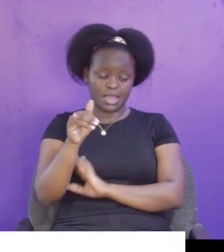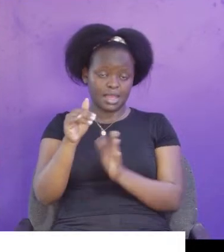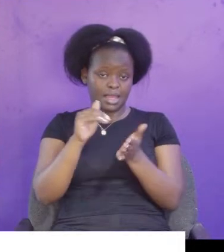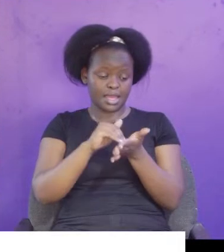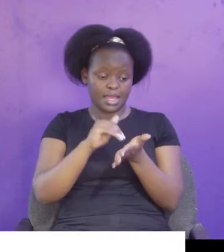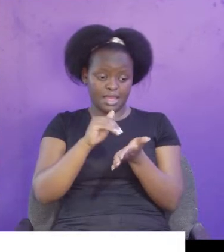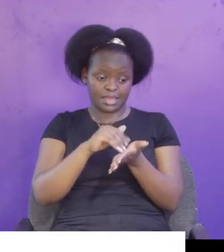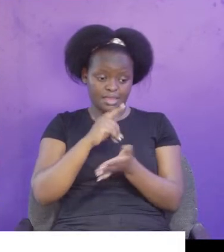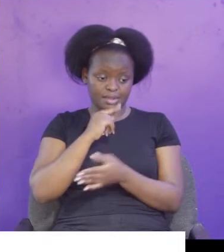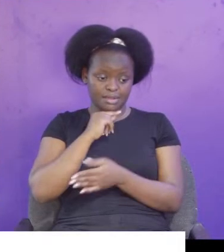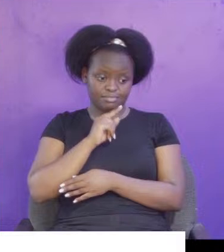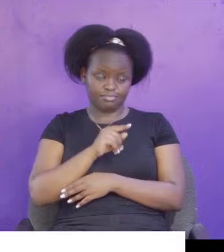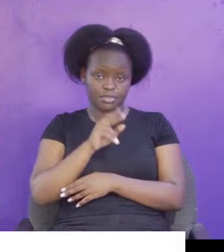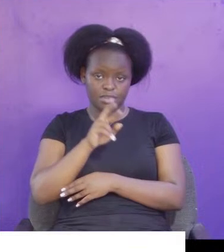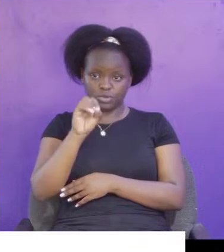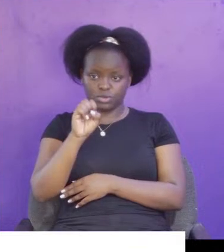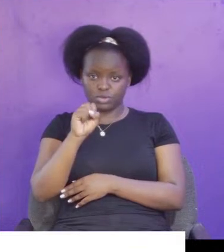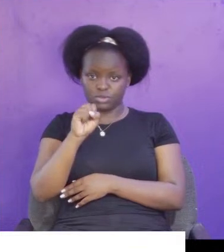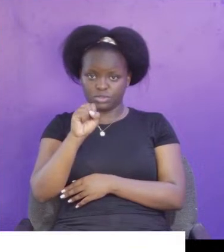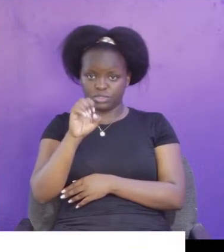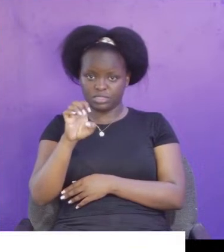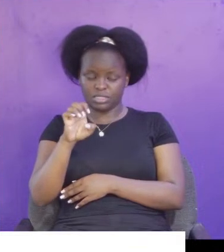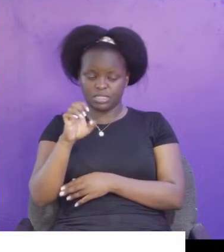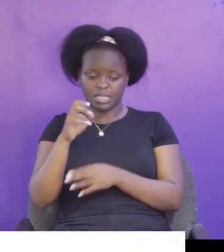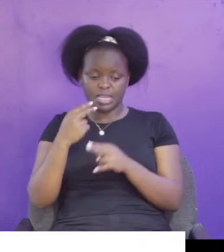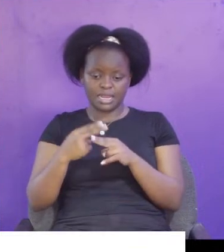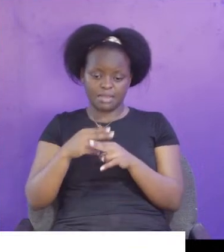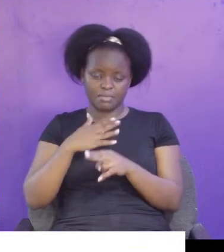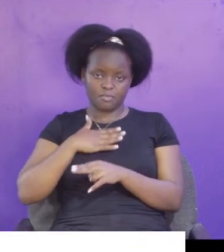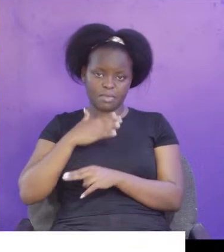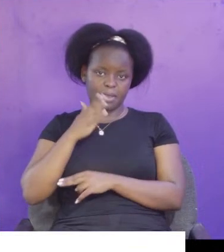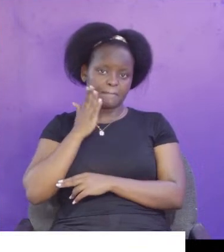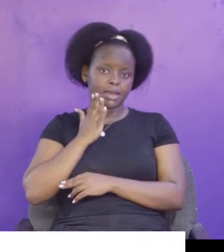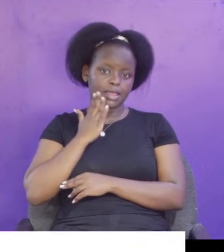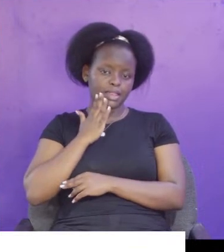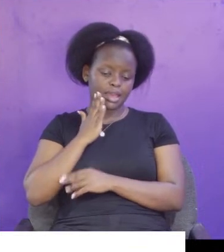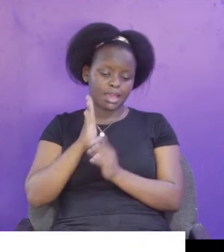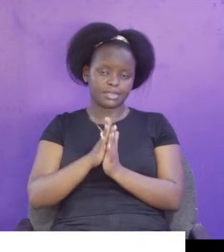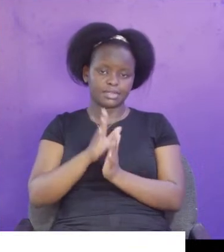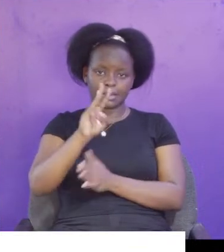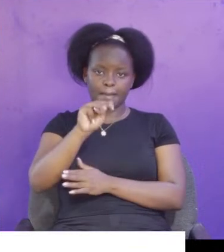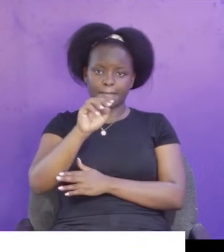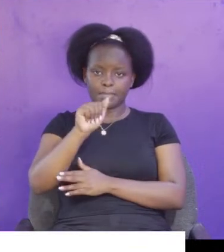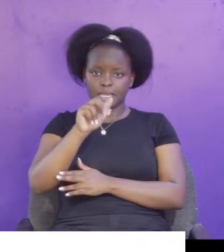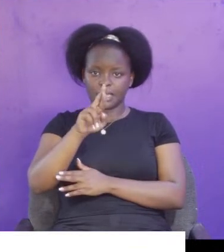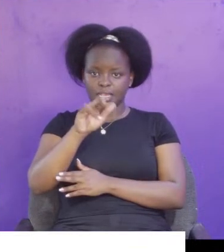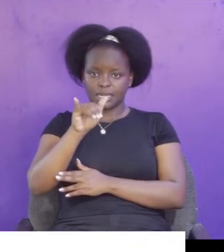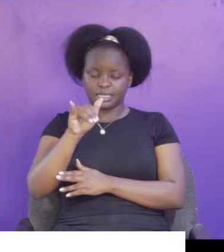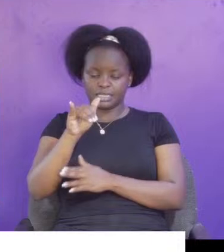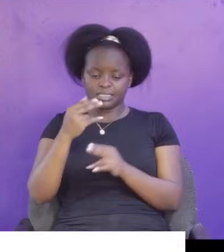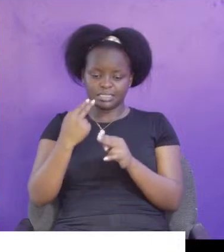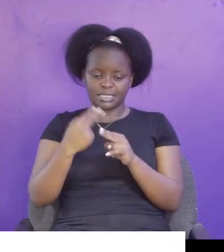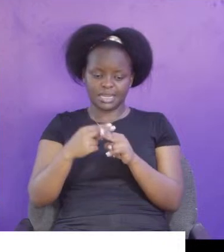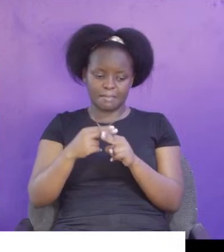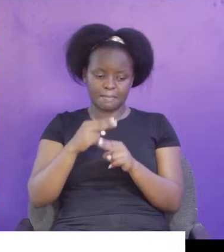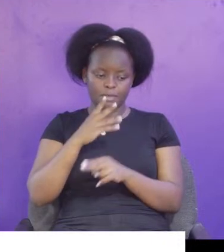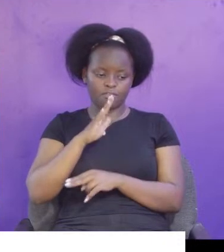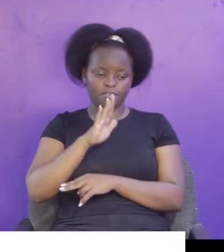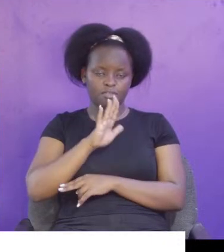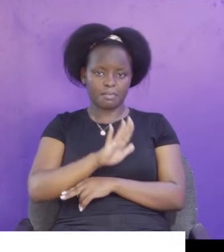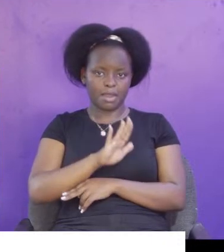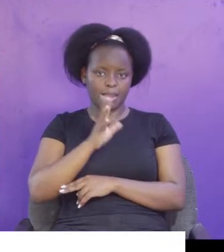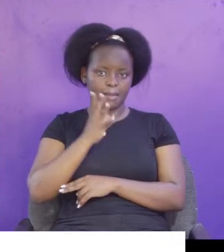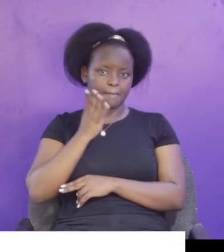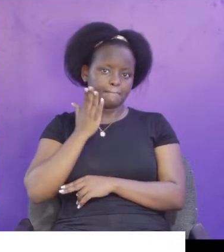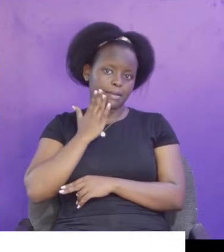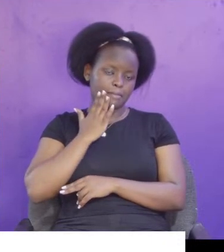Rose is the name of my mother, and Mary is the name of his mother. We combined the 2 names